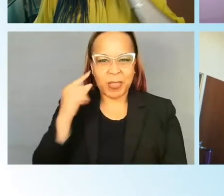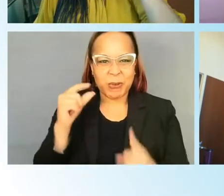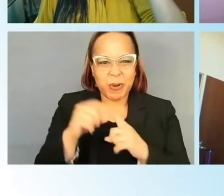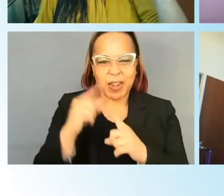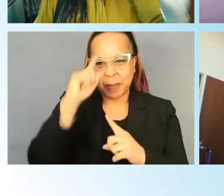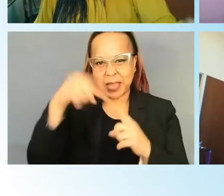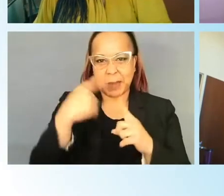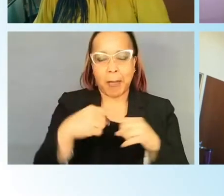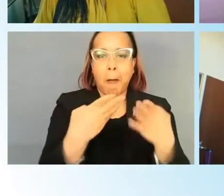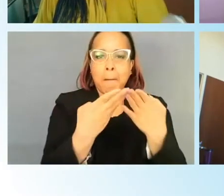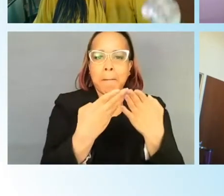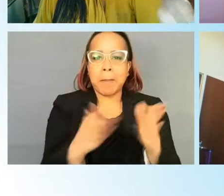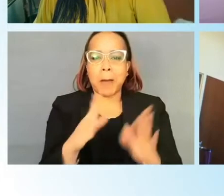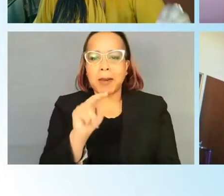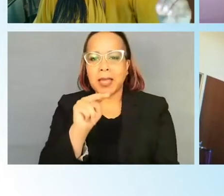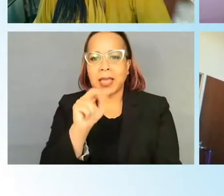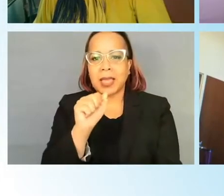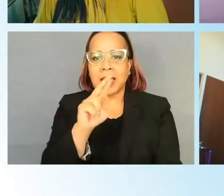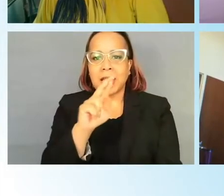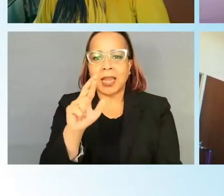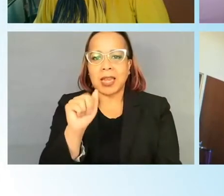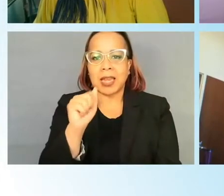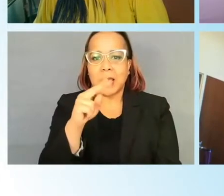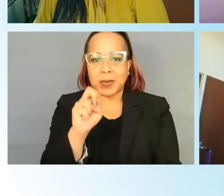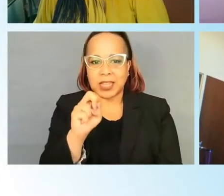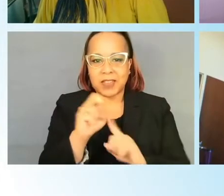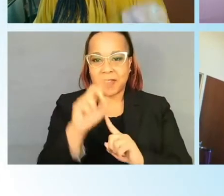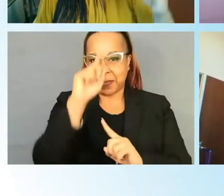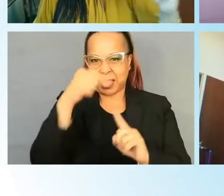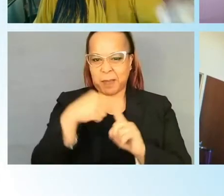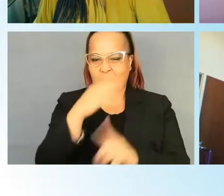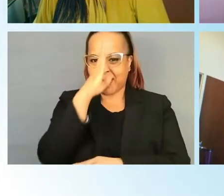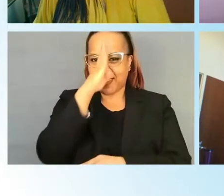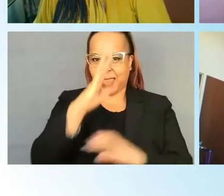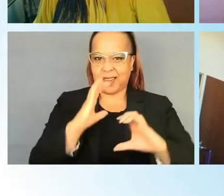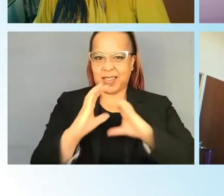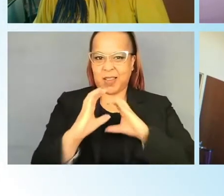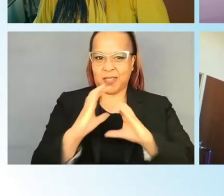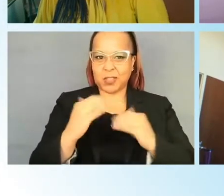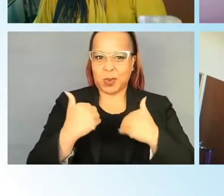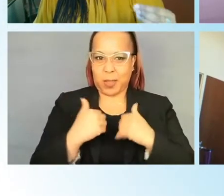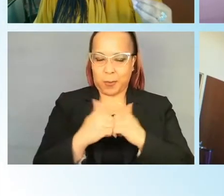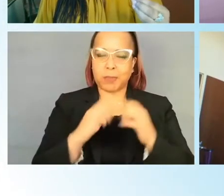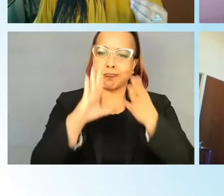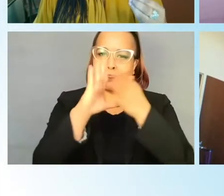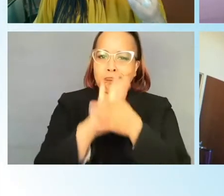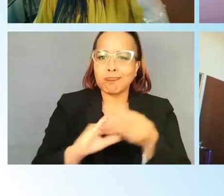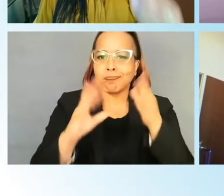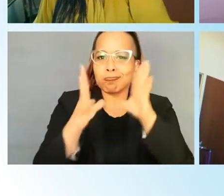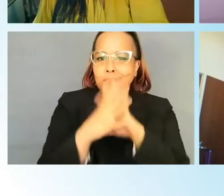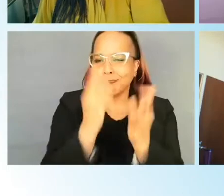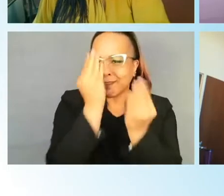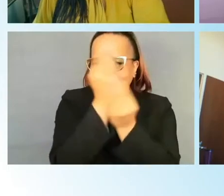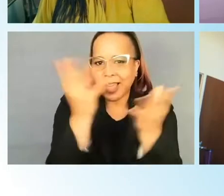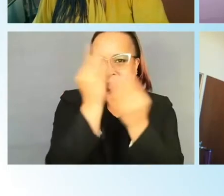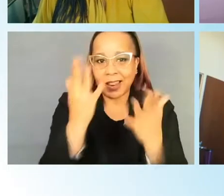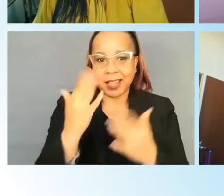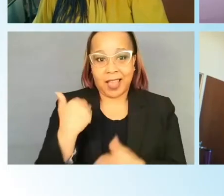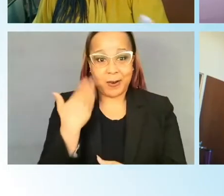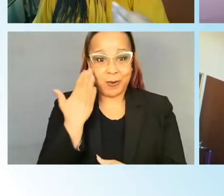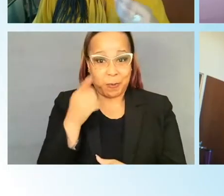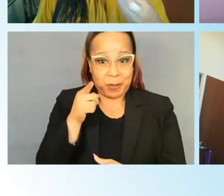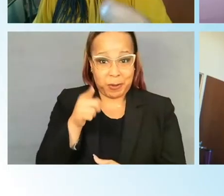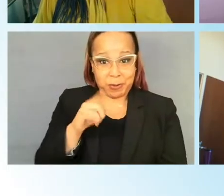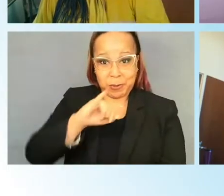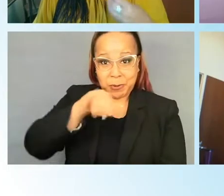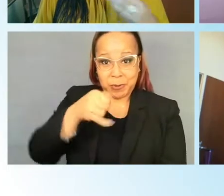narrative. And I'm thinking specifically about the candid conversation we just had with the storytellers, which I don't know about you, Jamira.